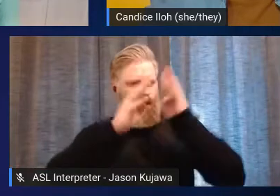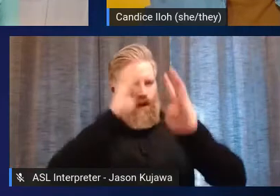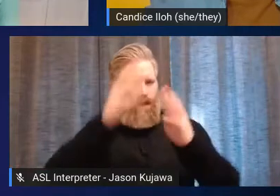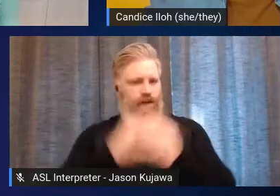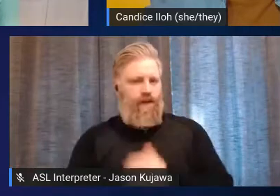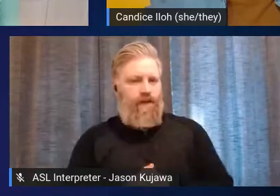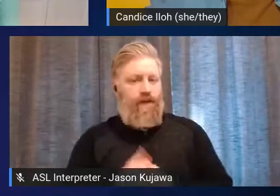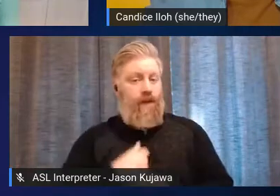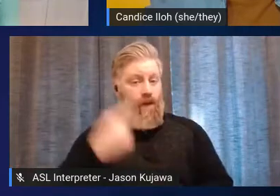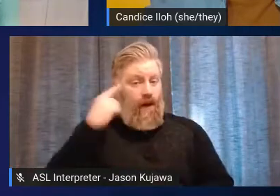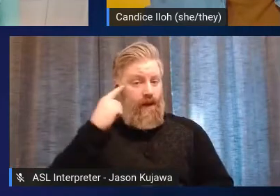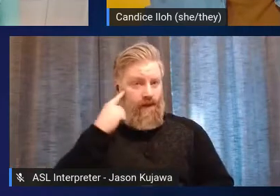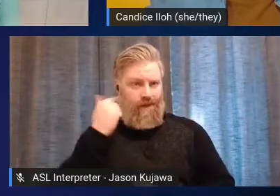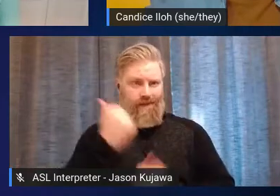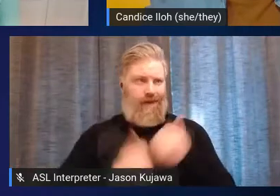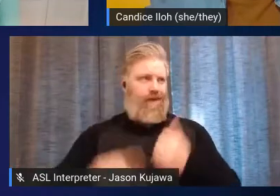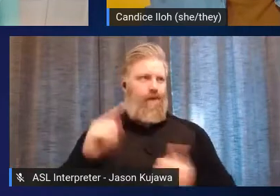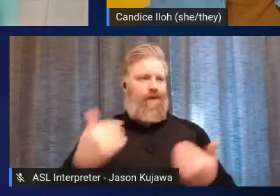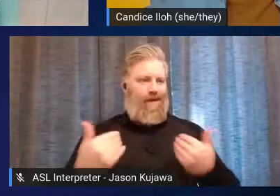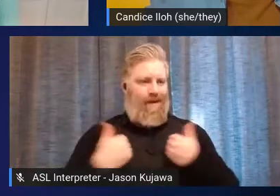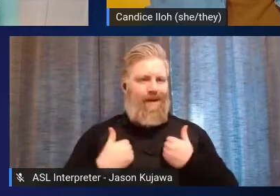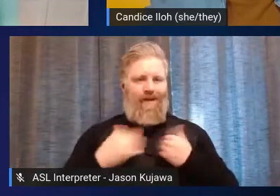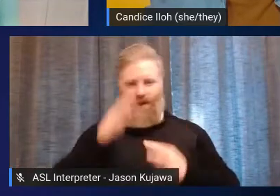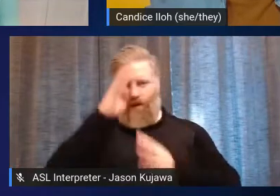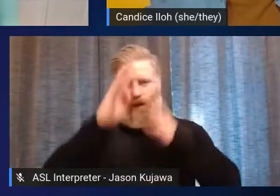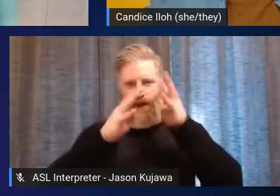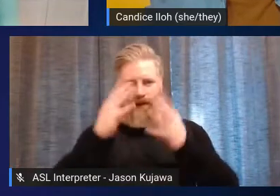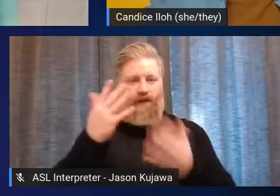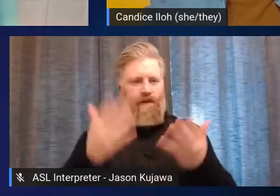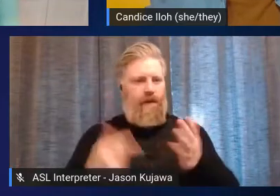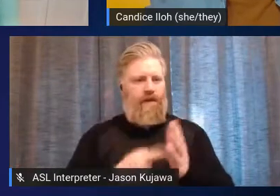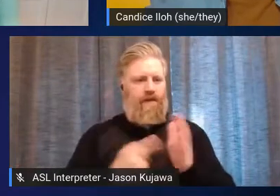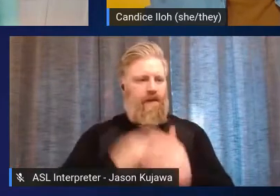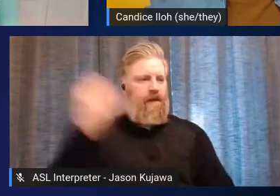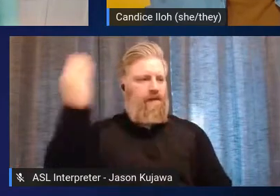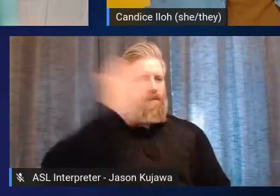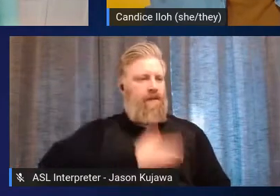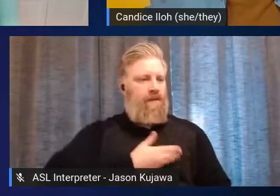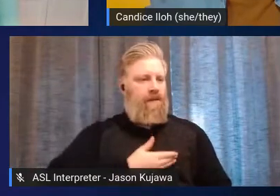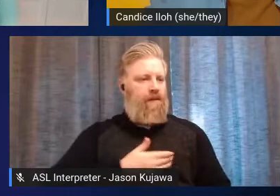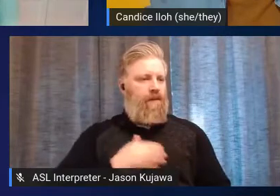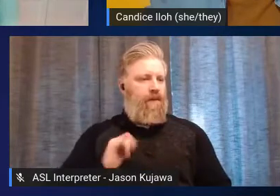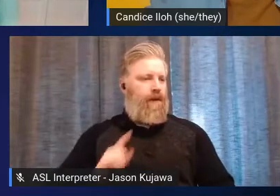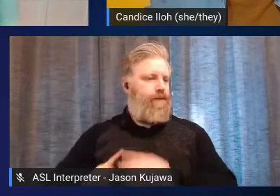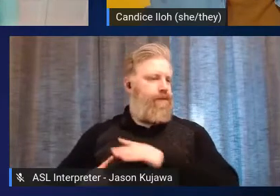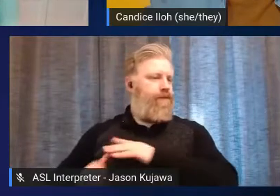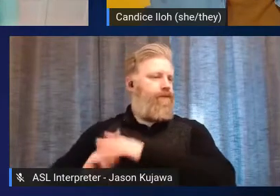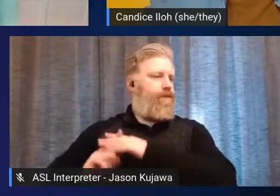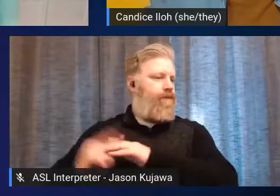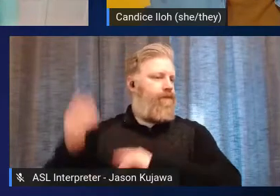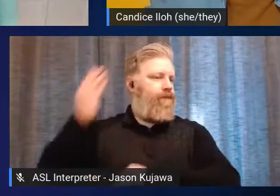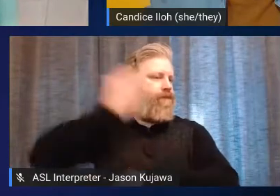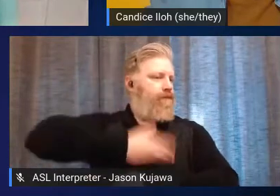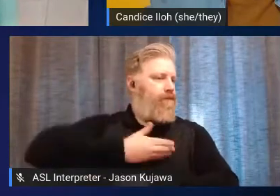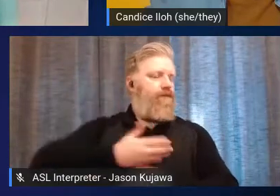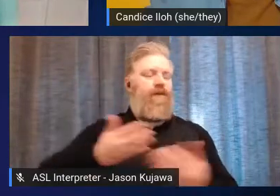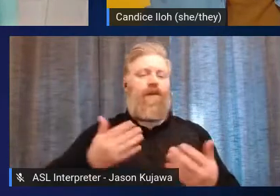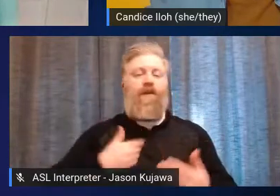creativity everywhere that you might not necessarily be noticing because it sort of creeps into the background. And so I want to